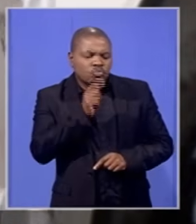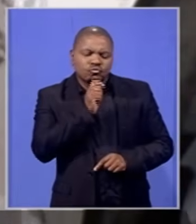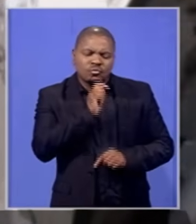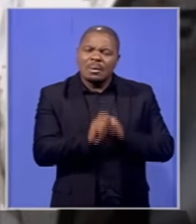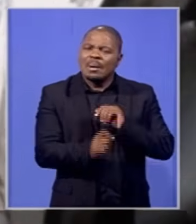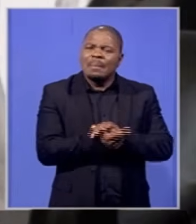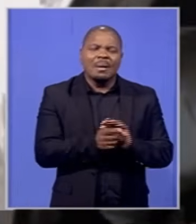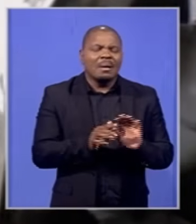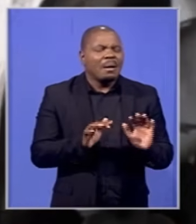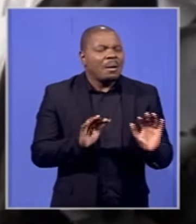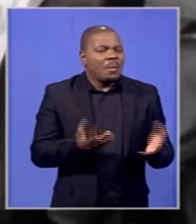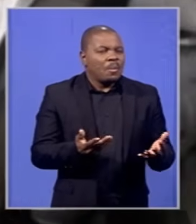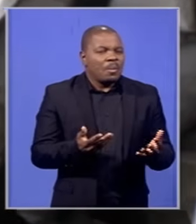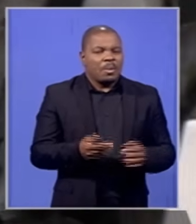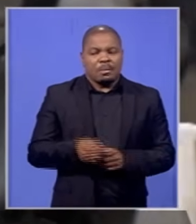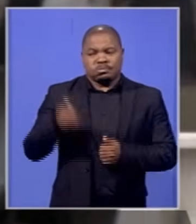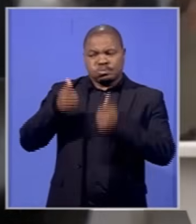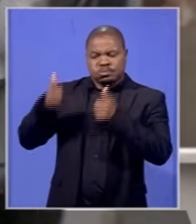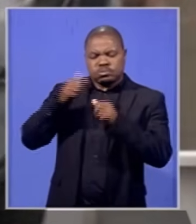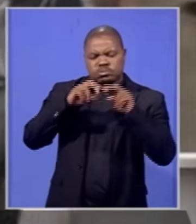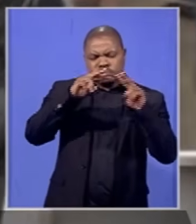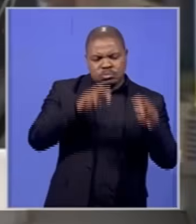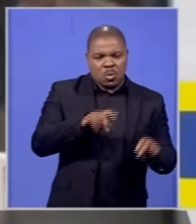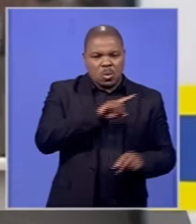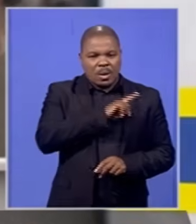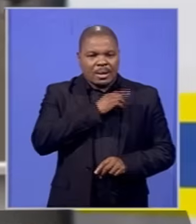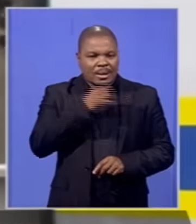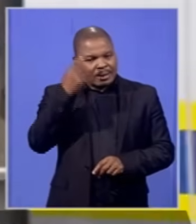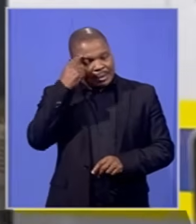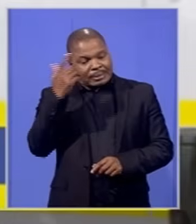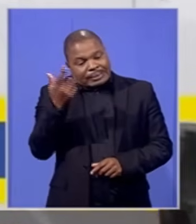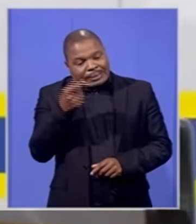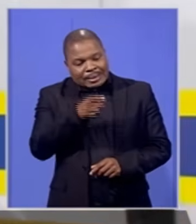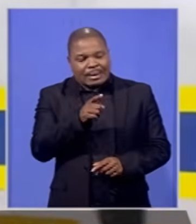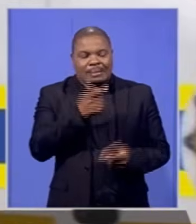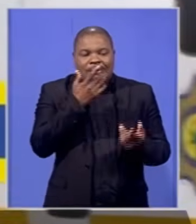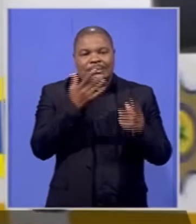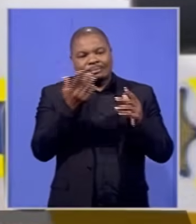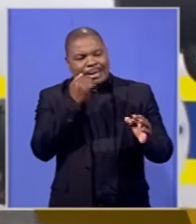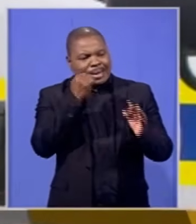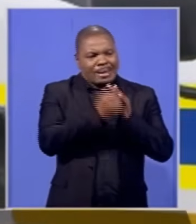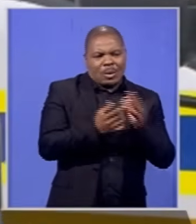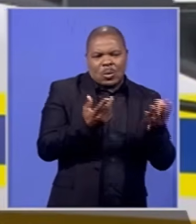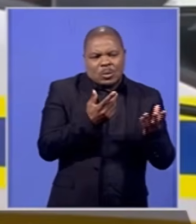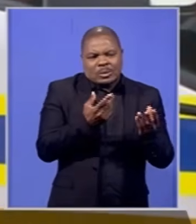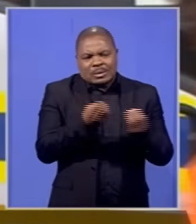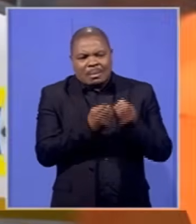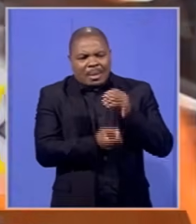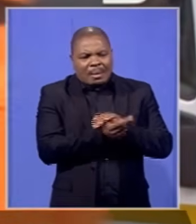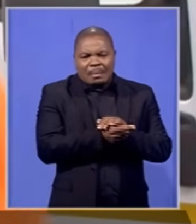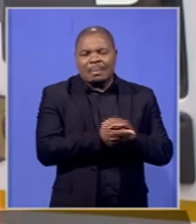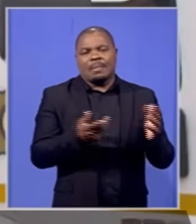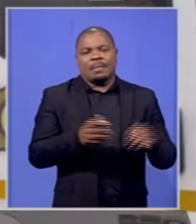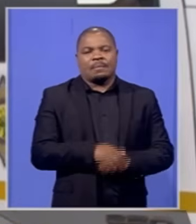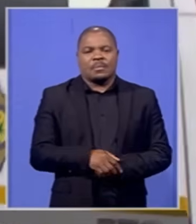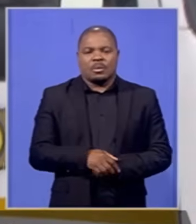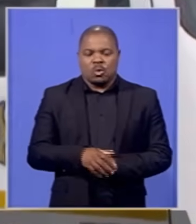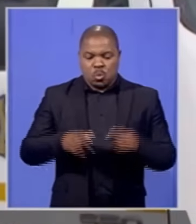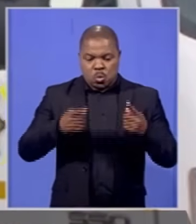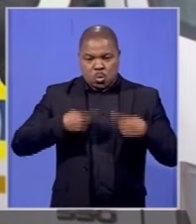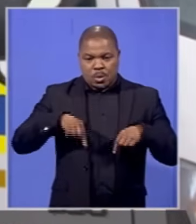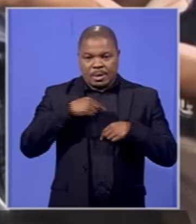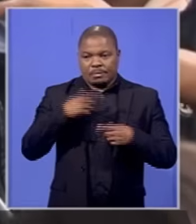bo sekaseka kgetsi eno e supilweng e le ya polao e se ka maikaelelo. We have got no rules to stick